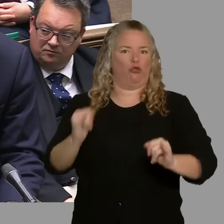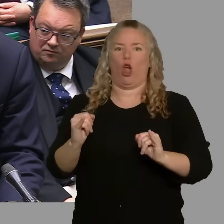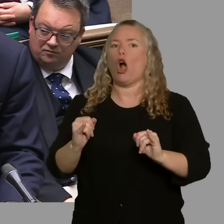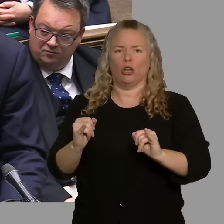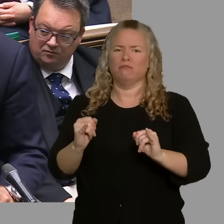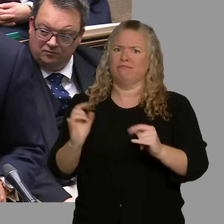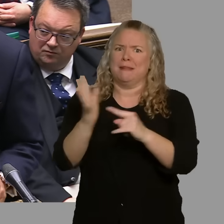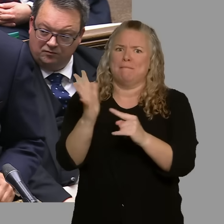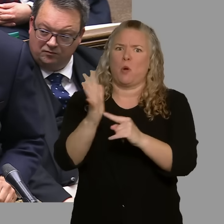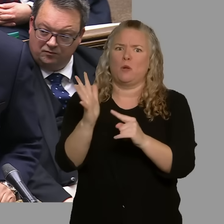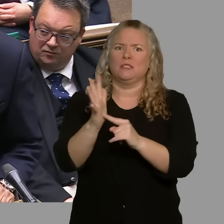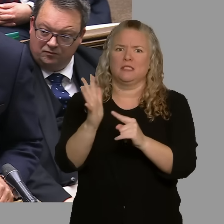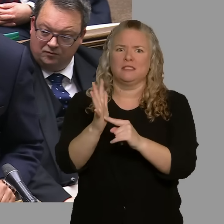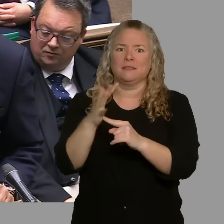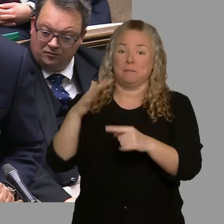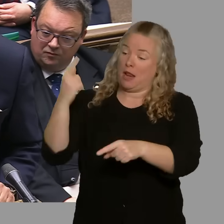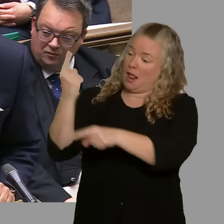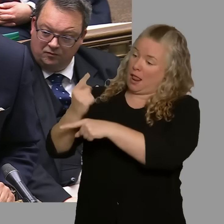was impossible,